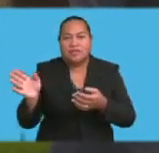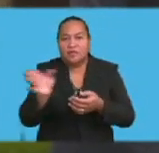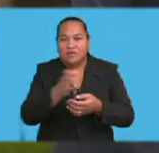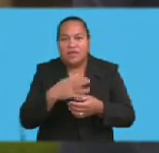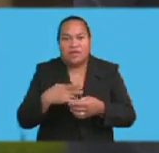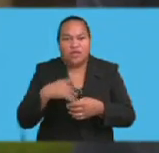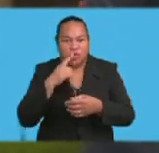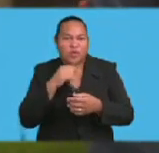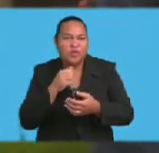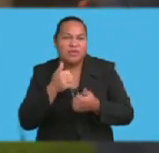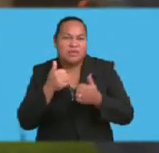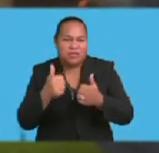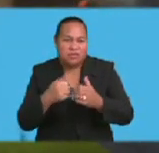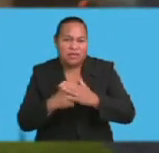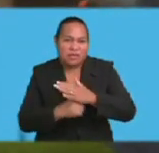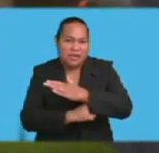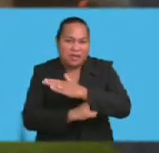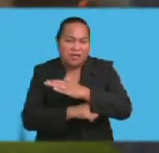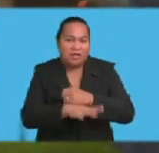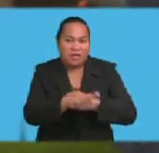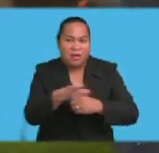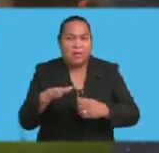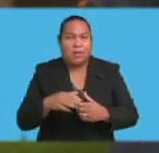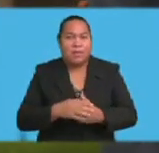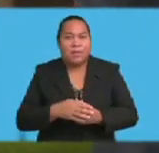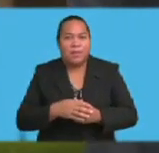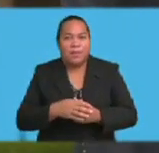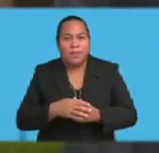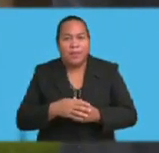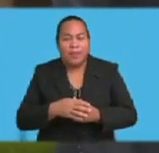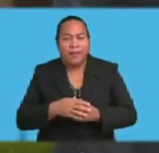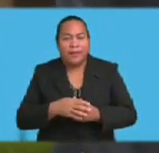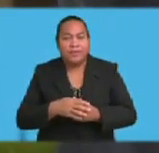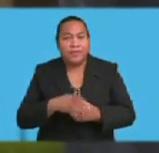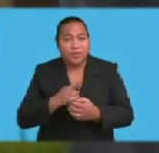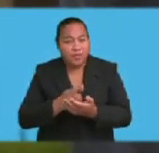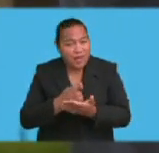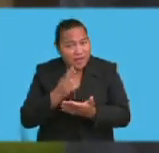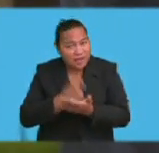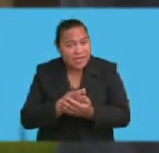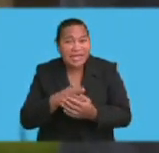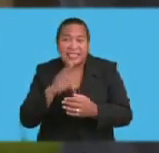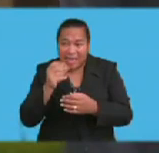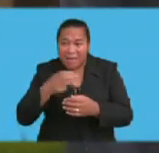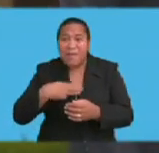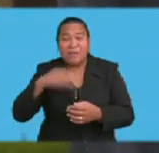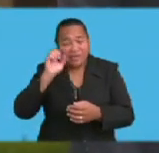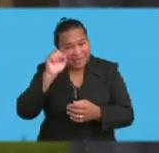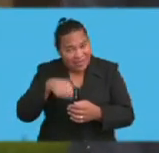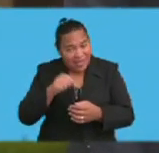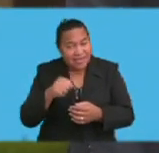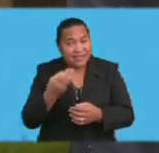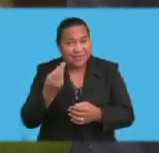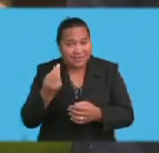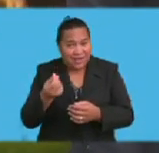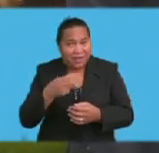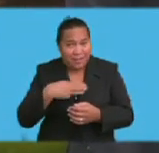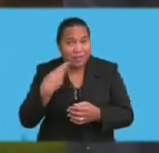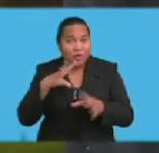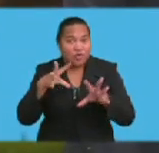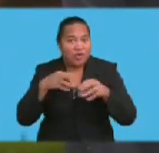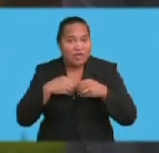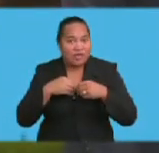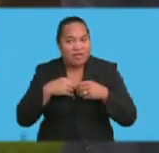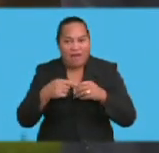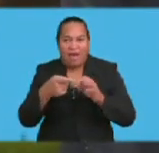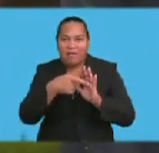Speaker. So, Madam Speaker, the reality is that there were some members, yes, that did receive a